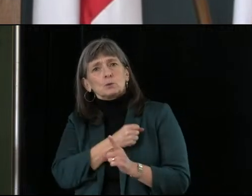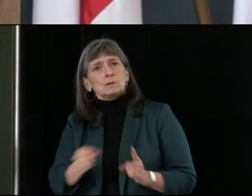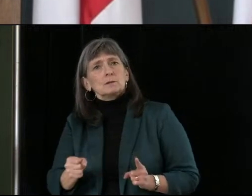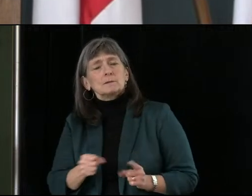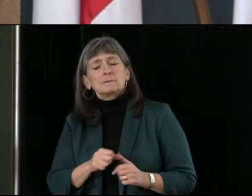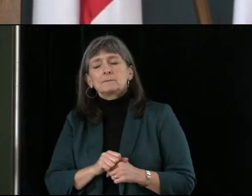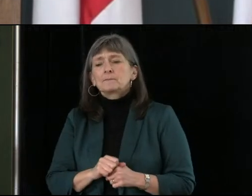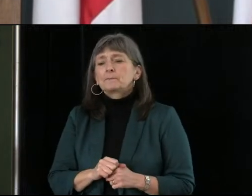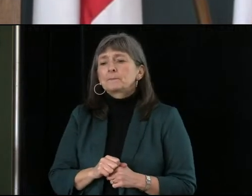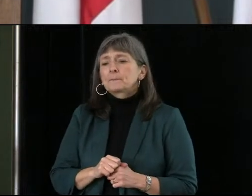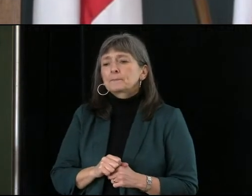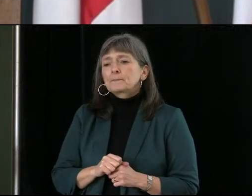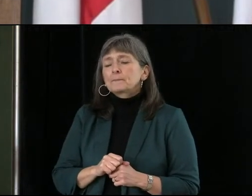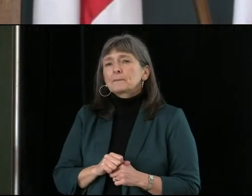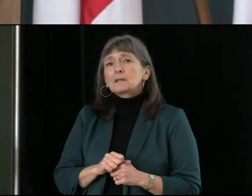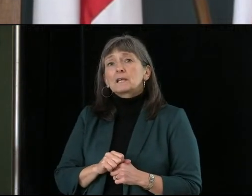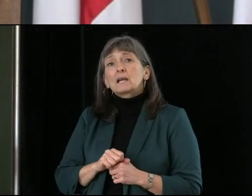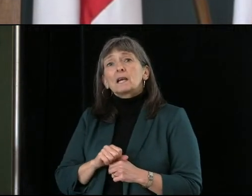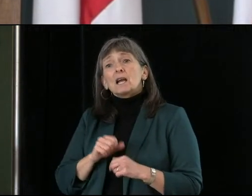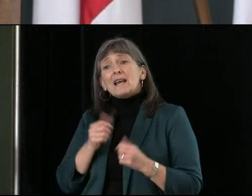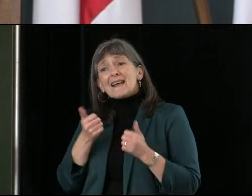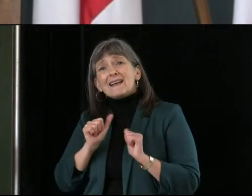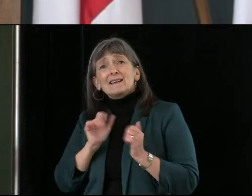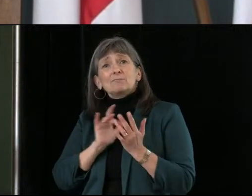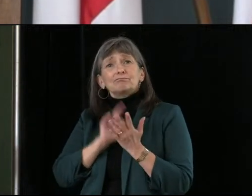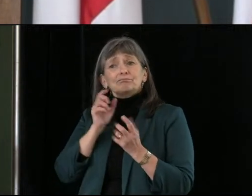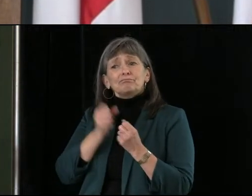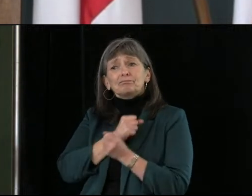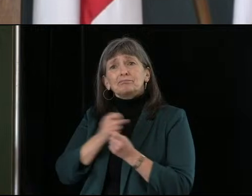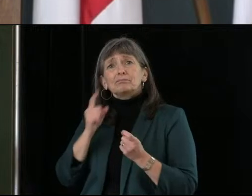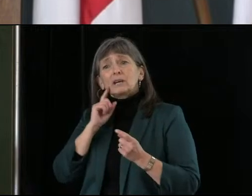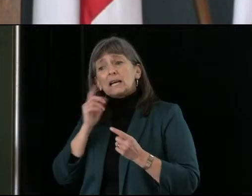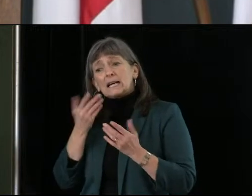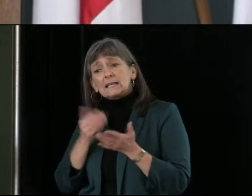Violence against women, girls, and gender-diverse people